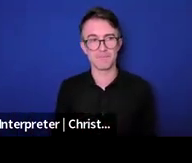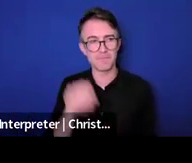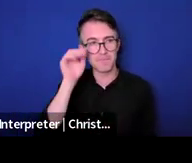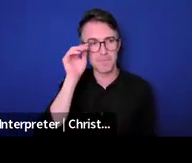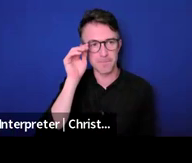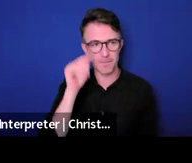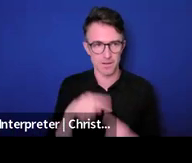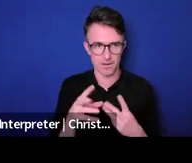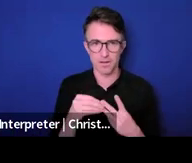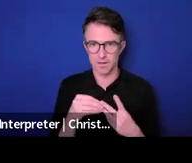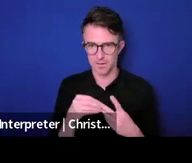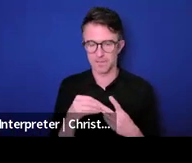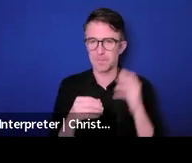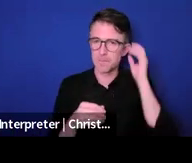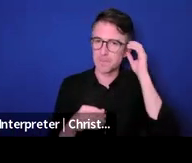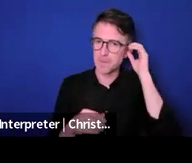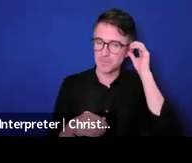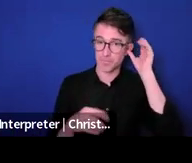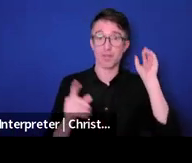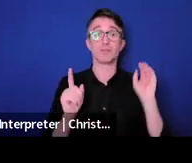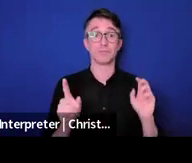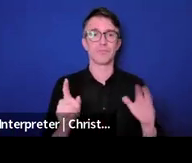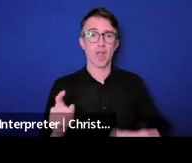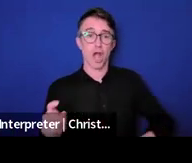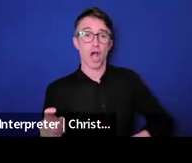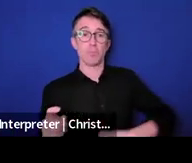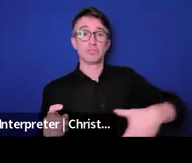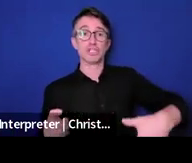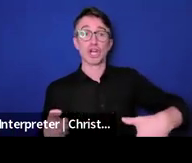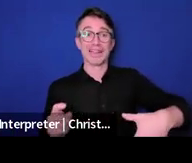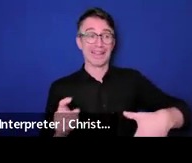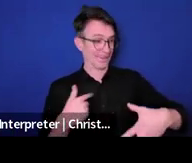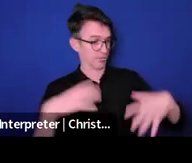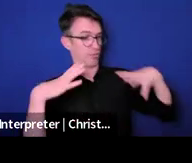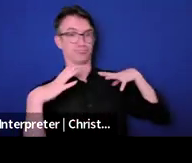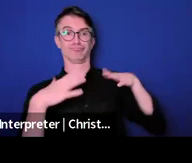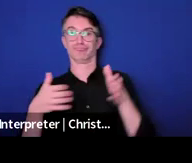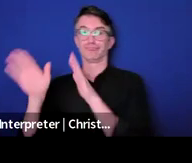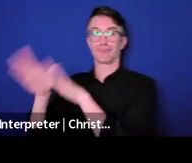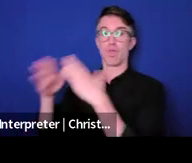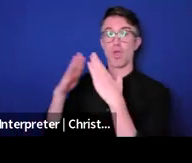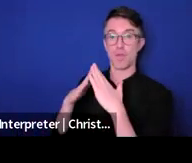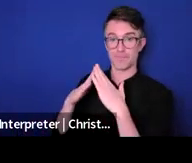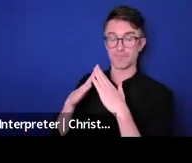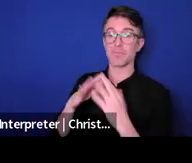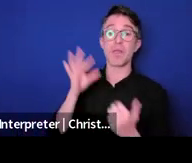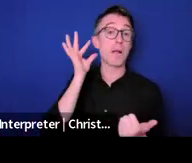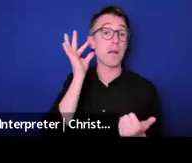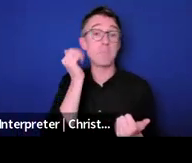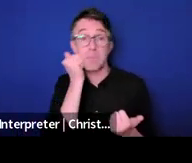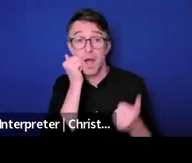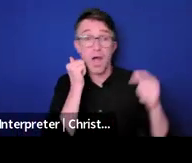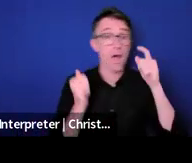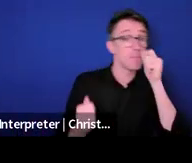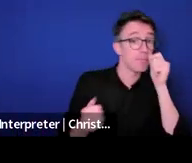take it until the child is 3. And the workplace, if a person was employed in the formal sector, is kept